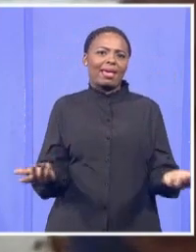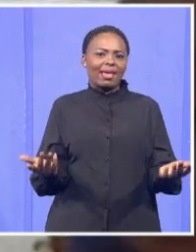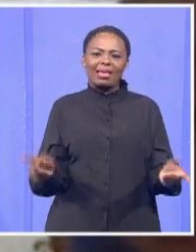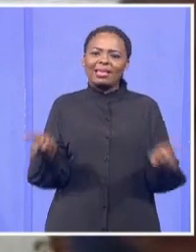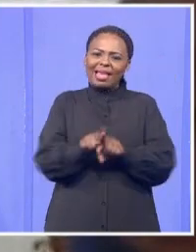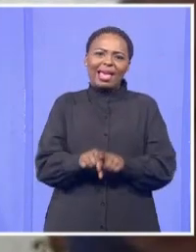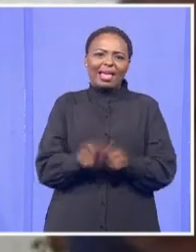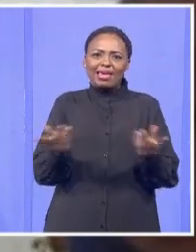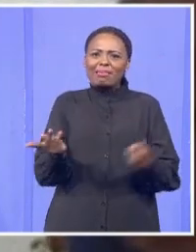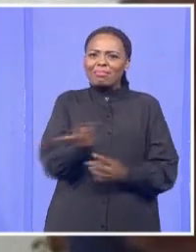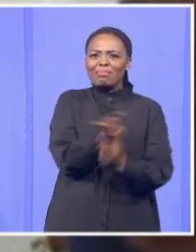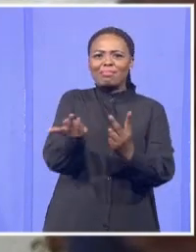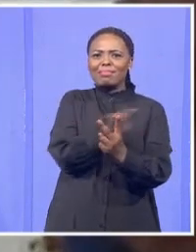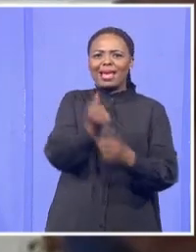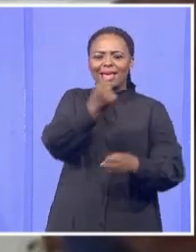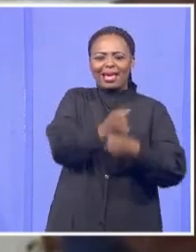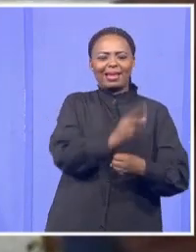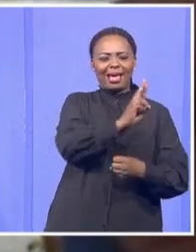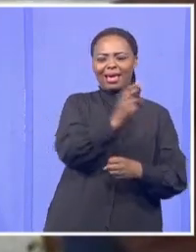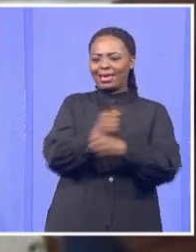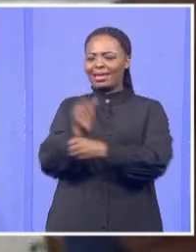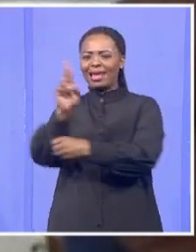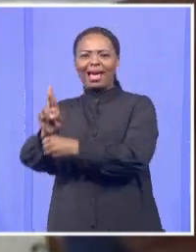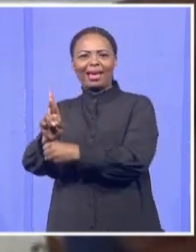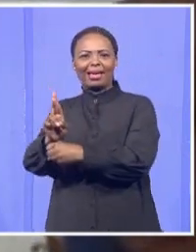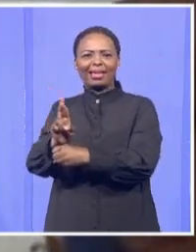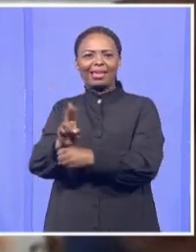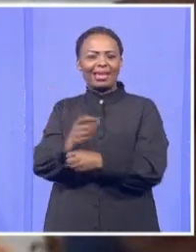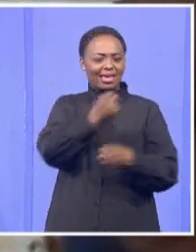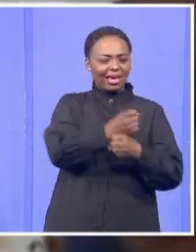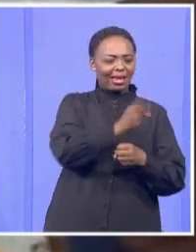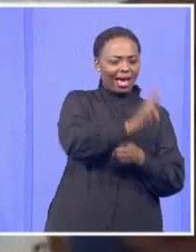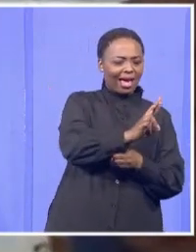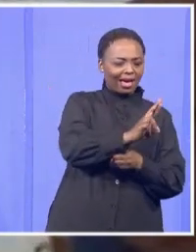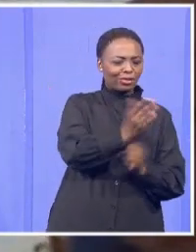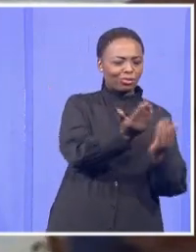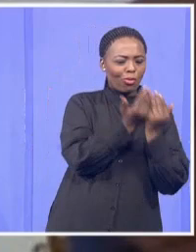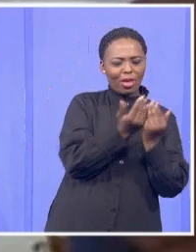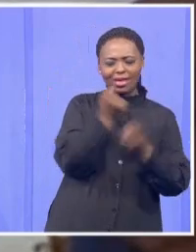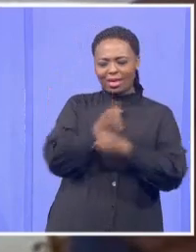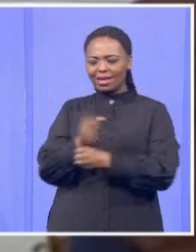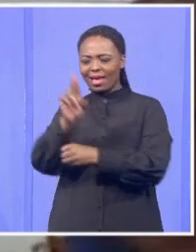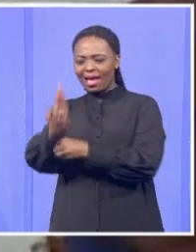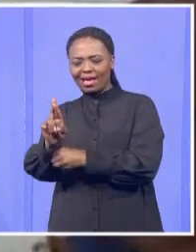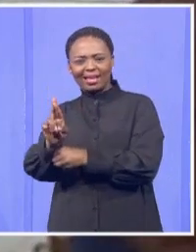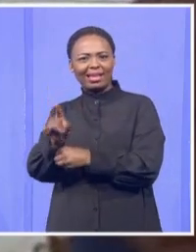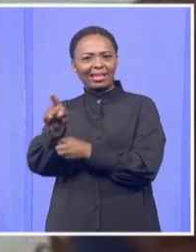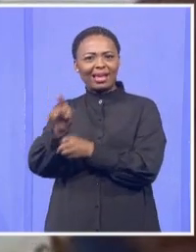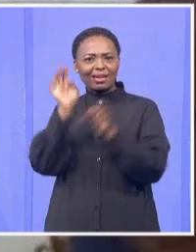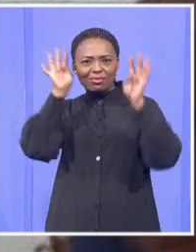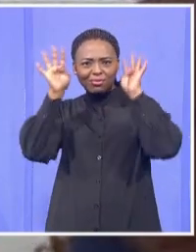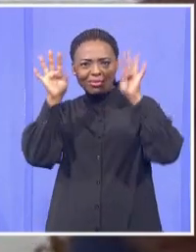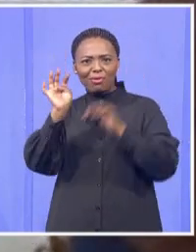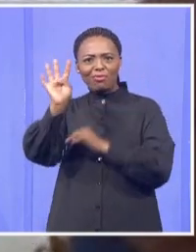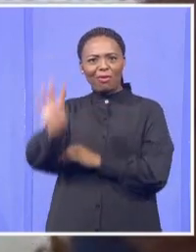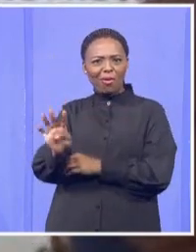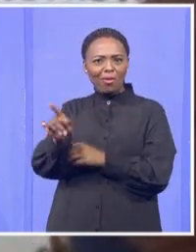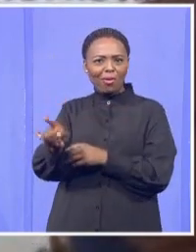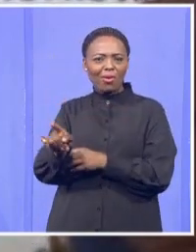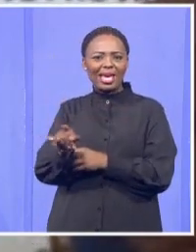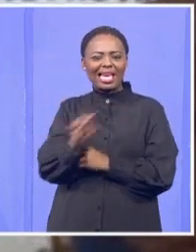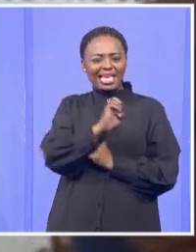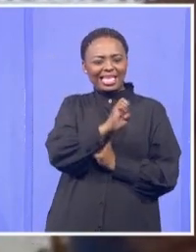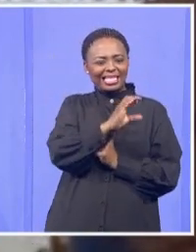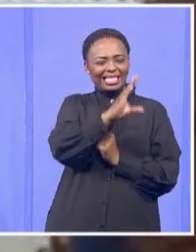are same children. So if you have a crash outside or 4 crashes outside and we have an ECD center inside the